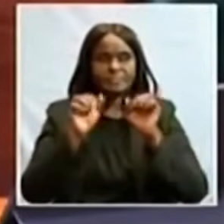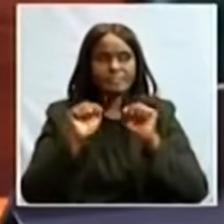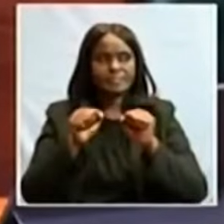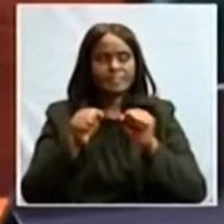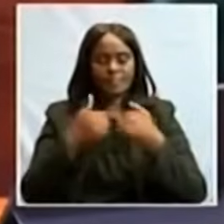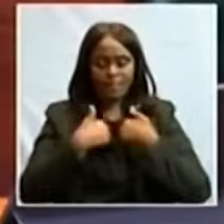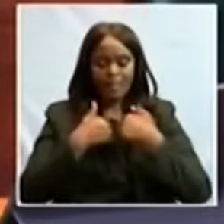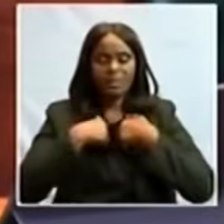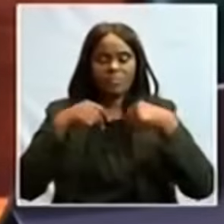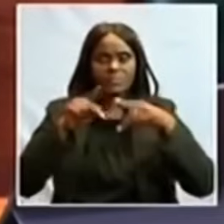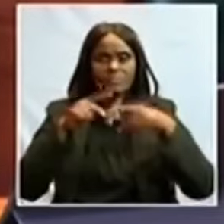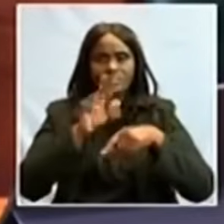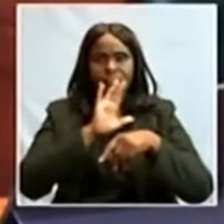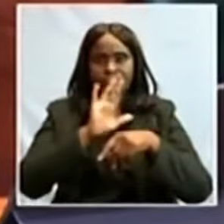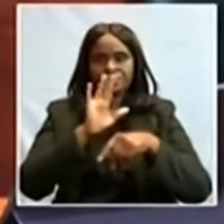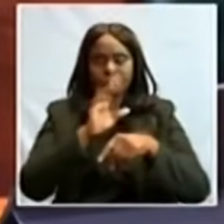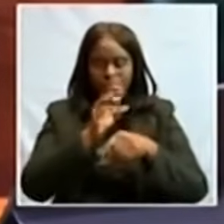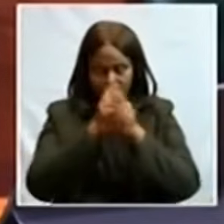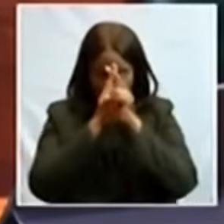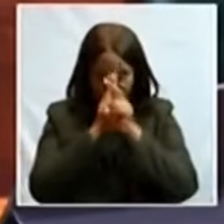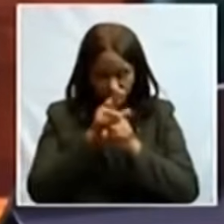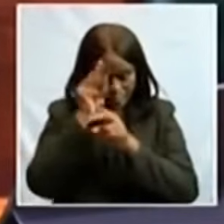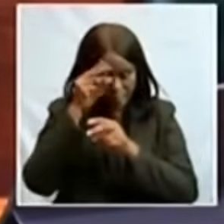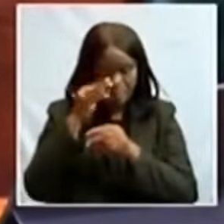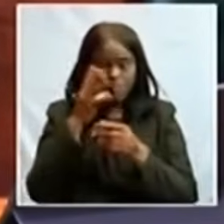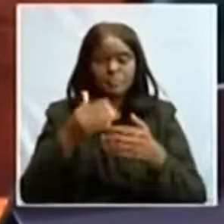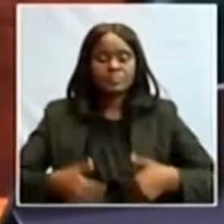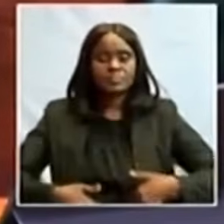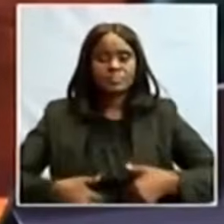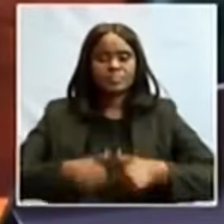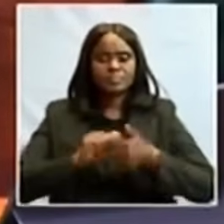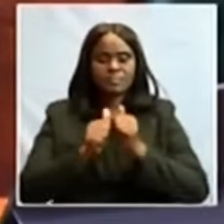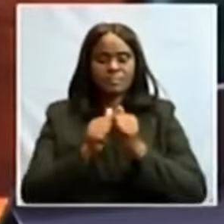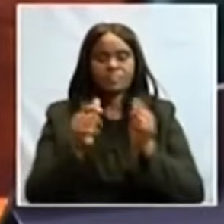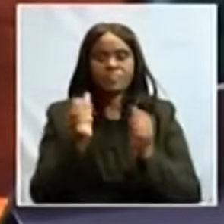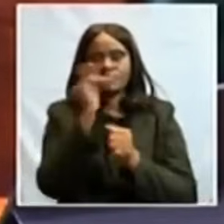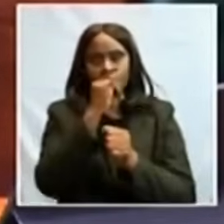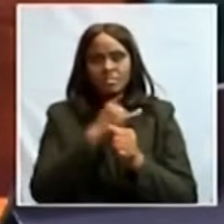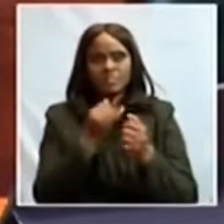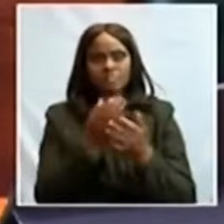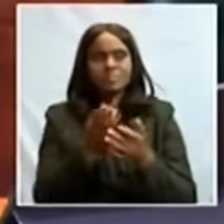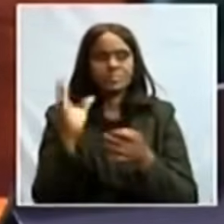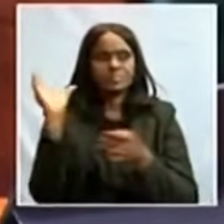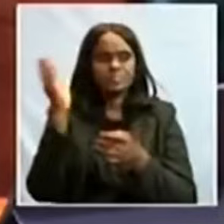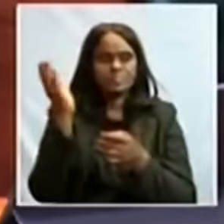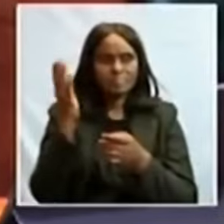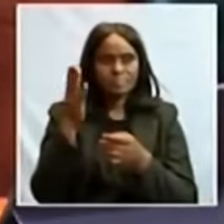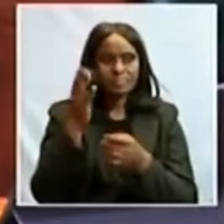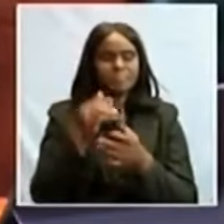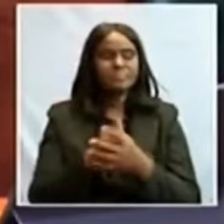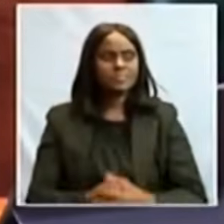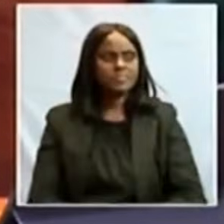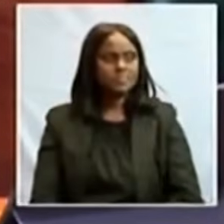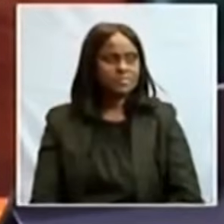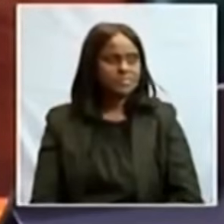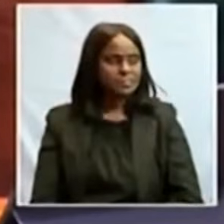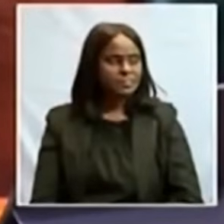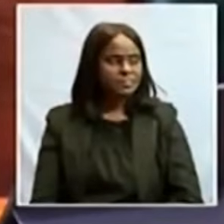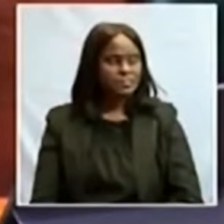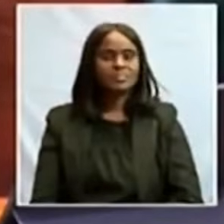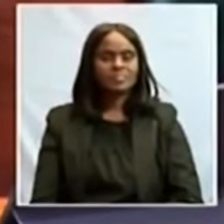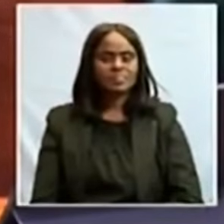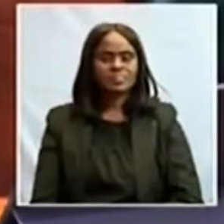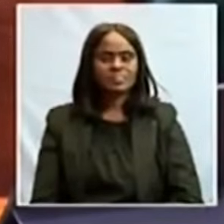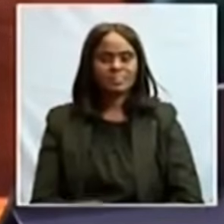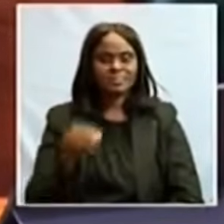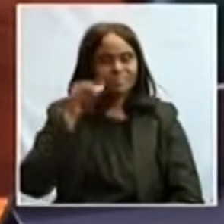I have permitted the Honorable Minister of Youth, Sports and Arts to present a ministerial statement. The